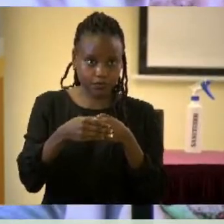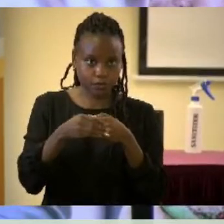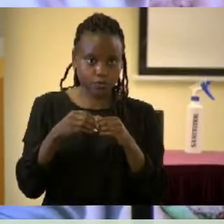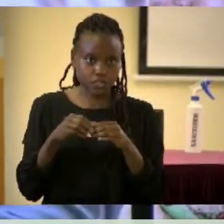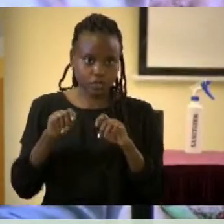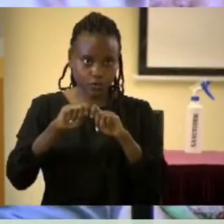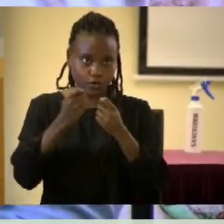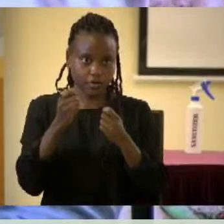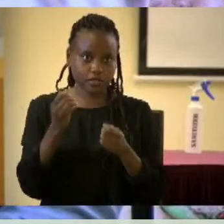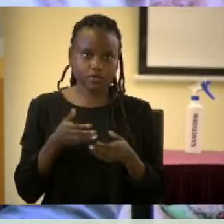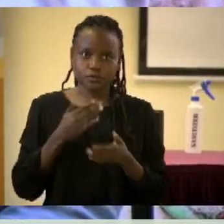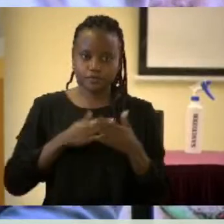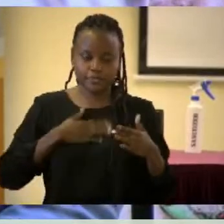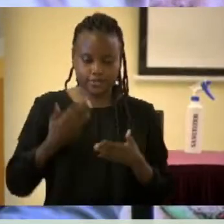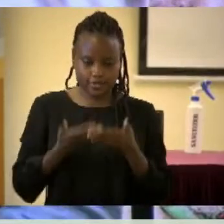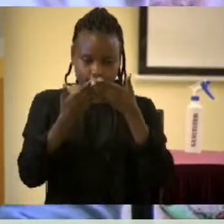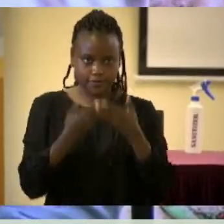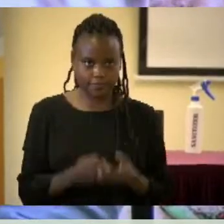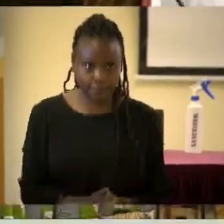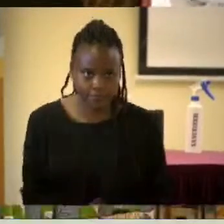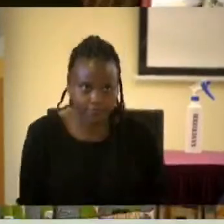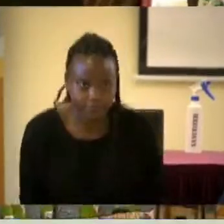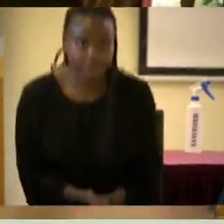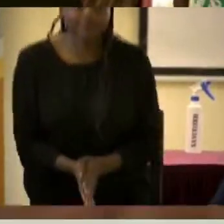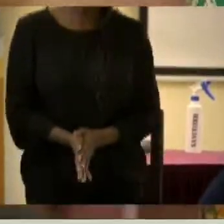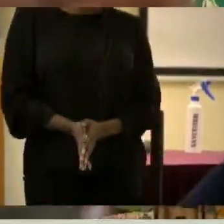break. Karibu sana.